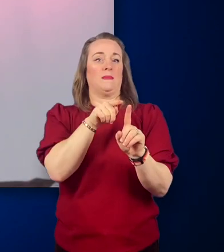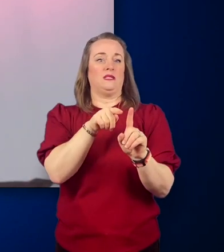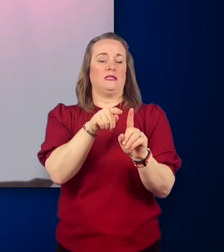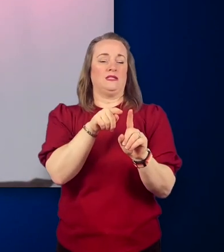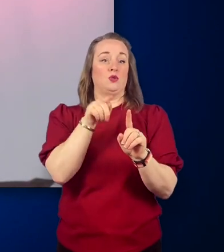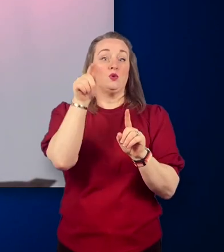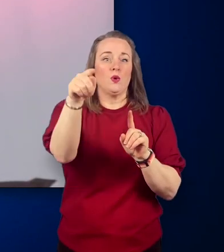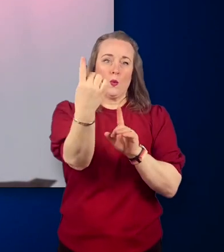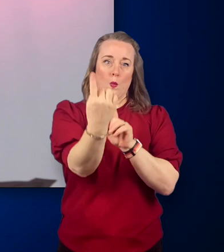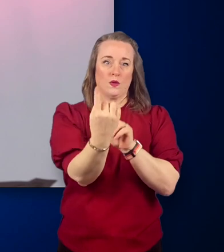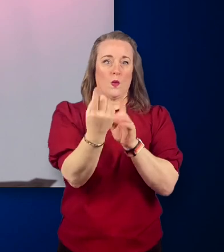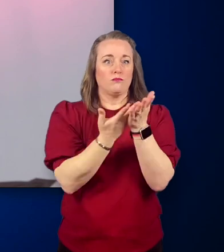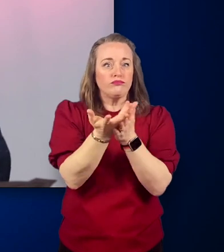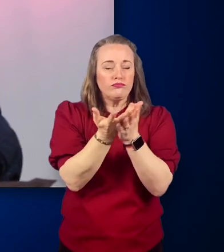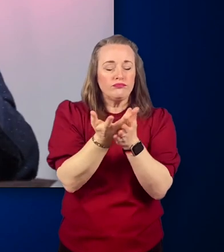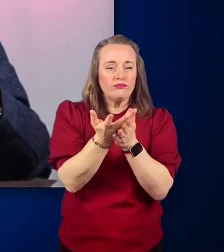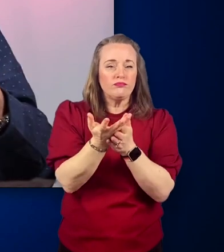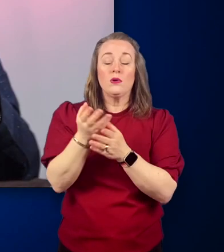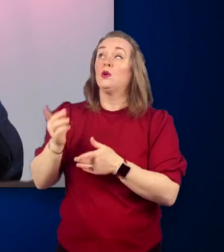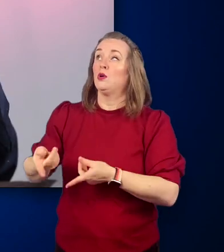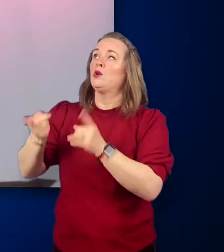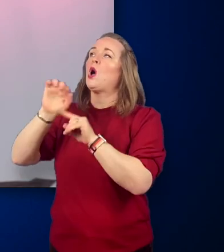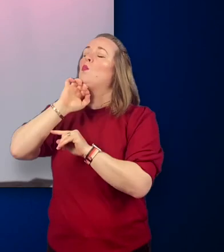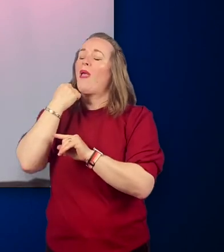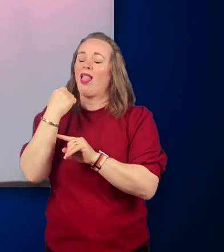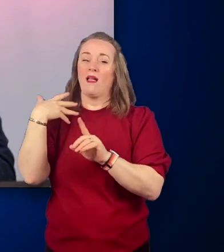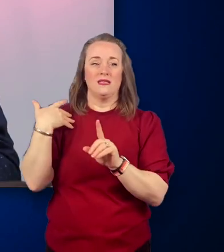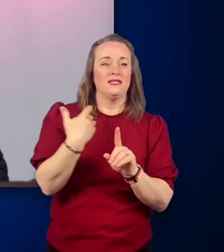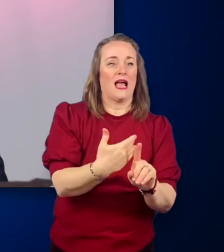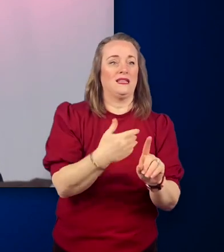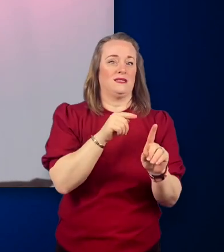this. But God will send you someone